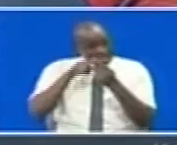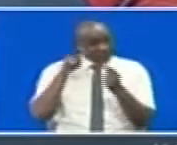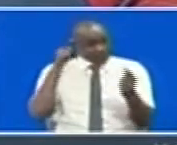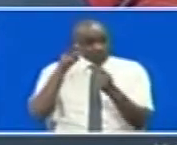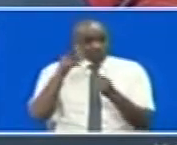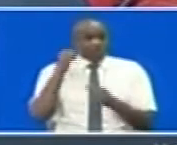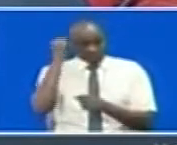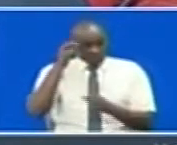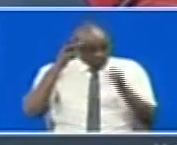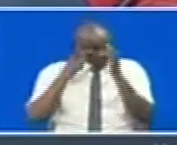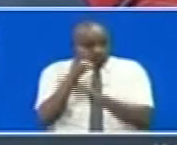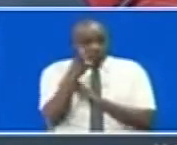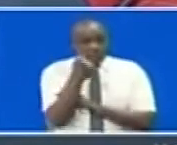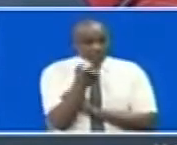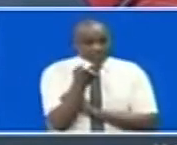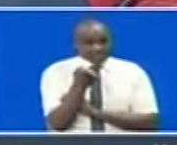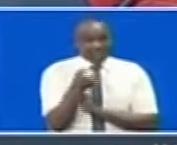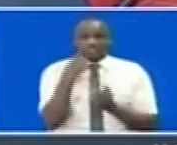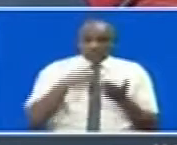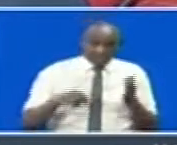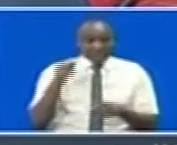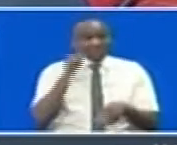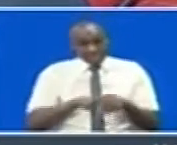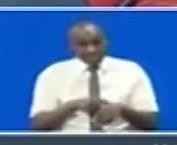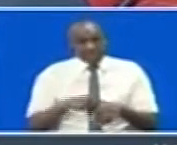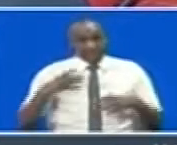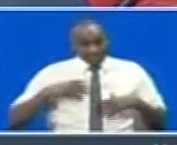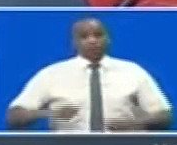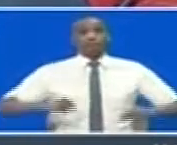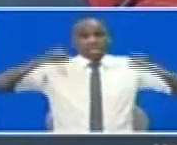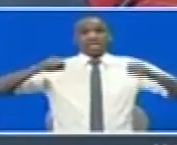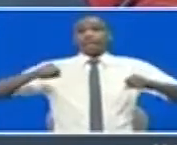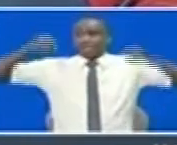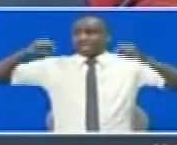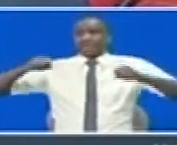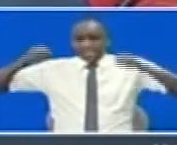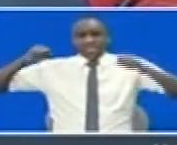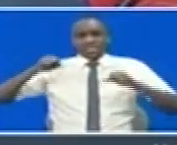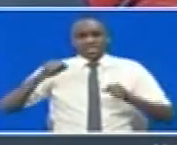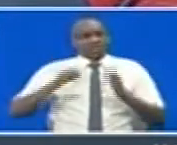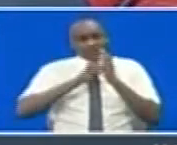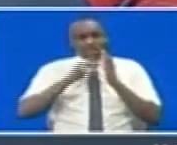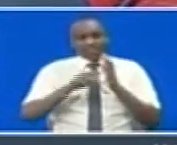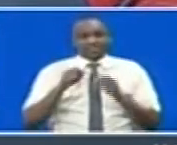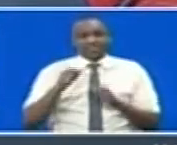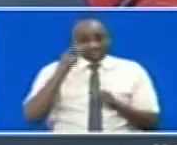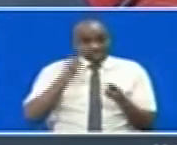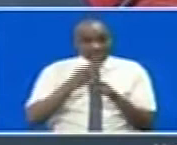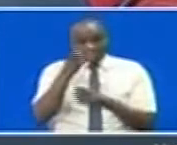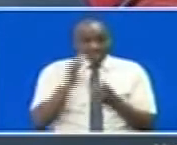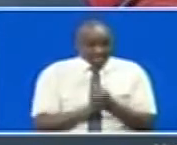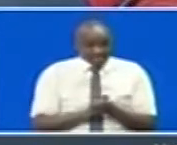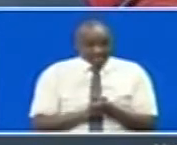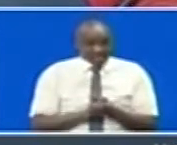Like we've seen, they say sometimes, people of a high profile can easily get away with some of the